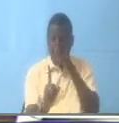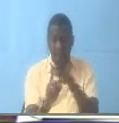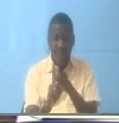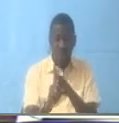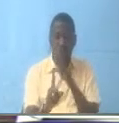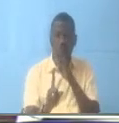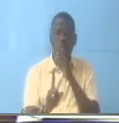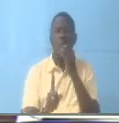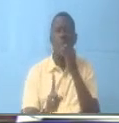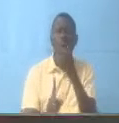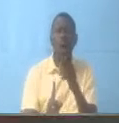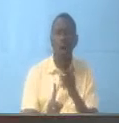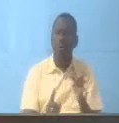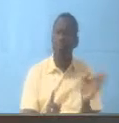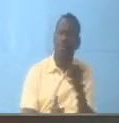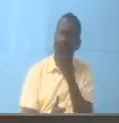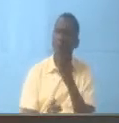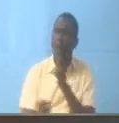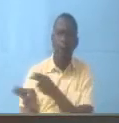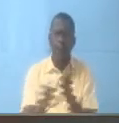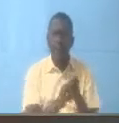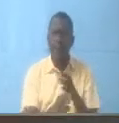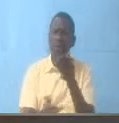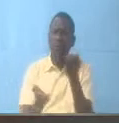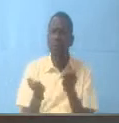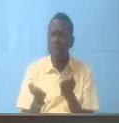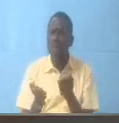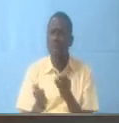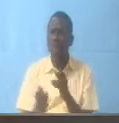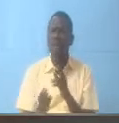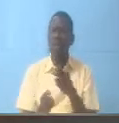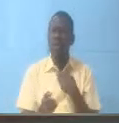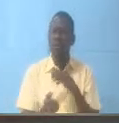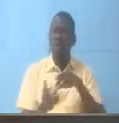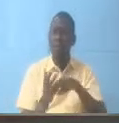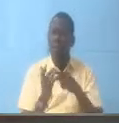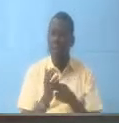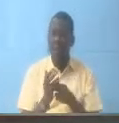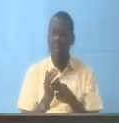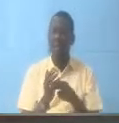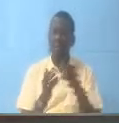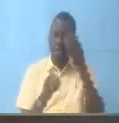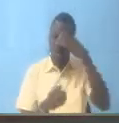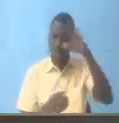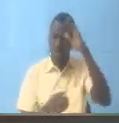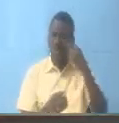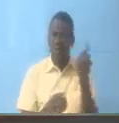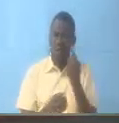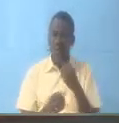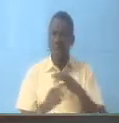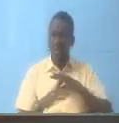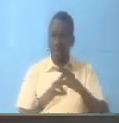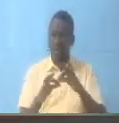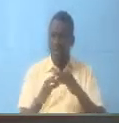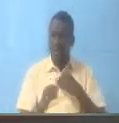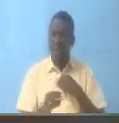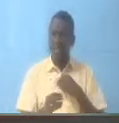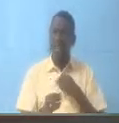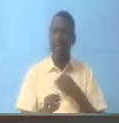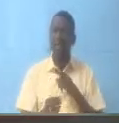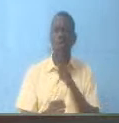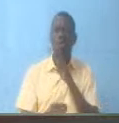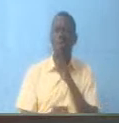ñoom commission bi daal dafa mel ni doyloo woon nañ pour nag joxoñ baaraam ñi nga xam ne ñoo def soxi bal yooyu waaye